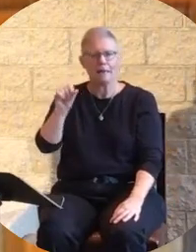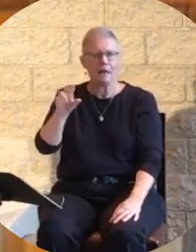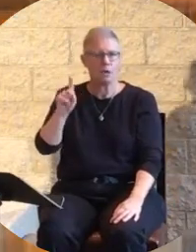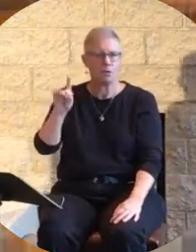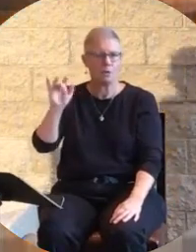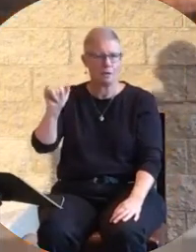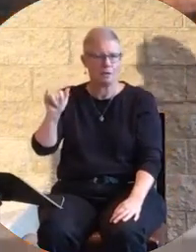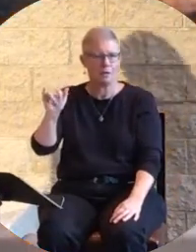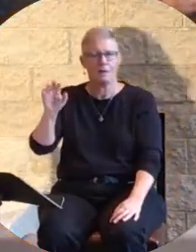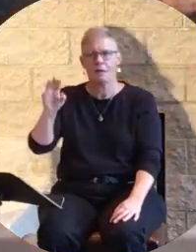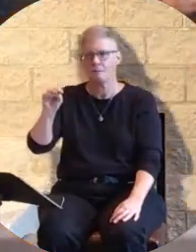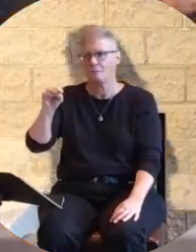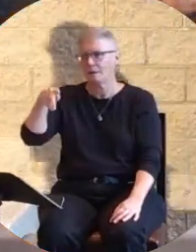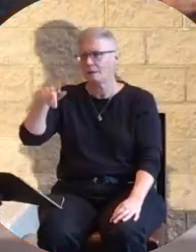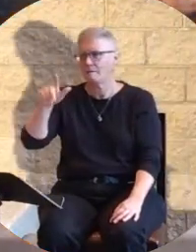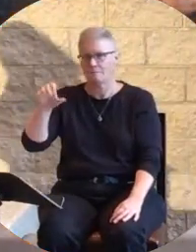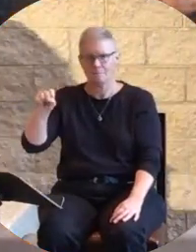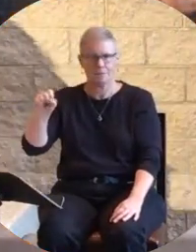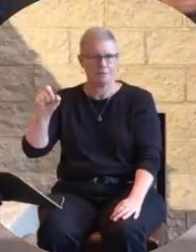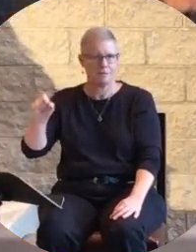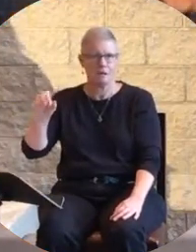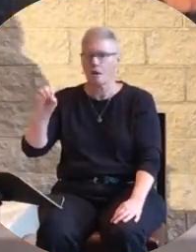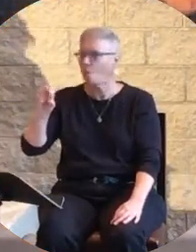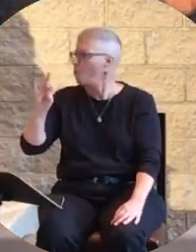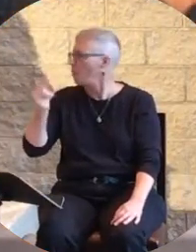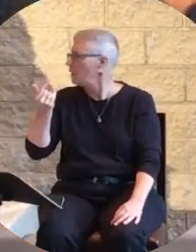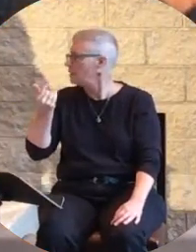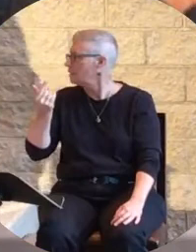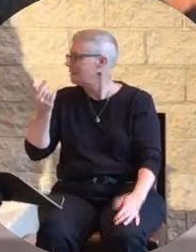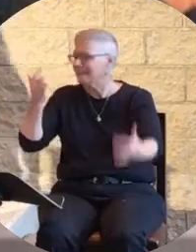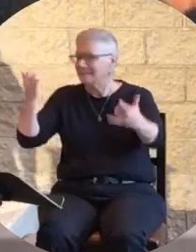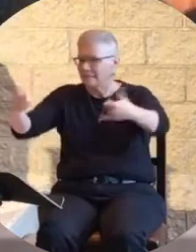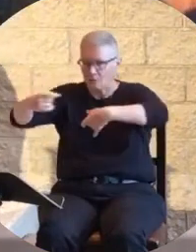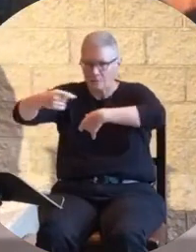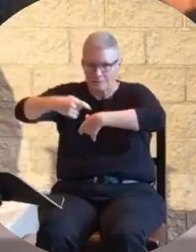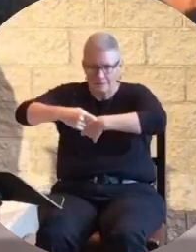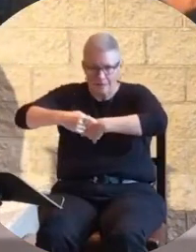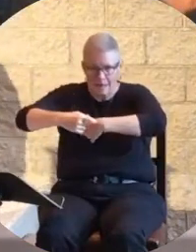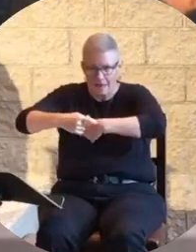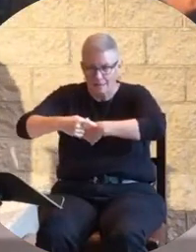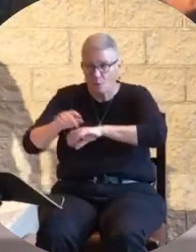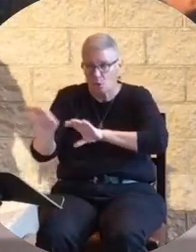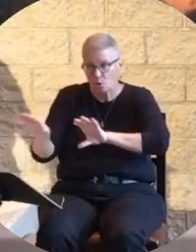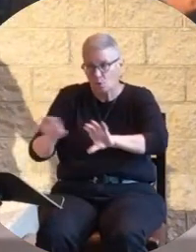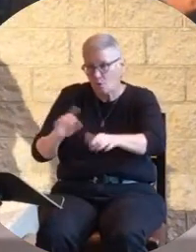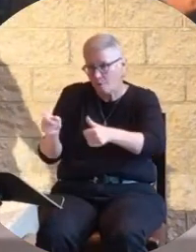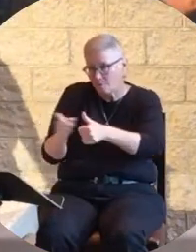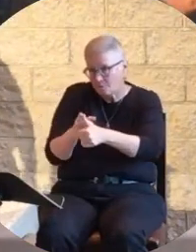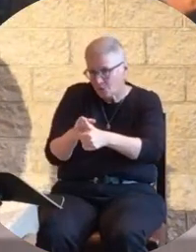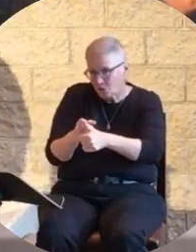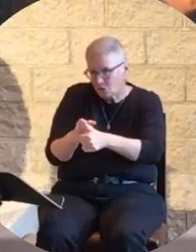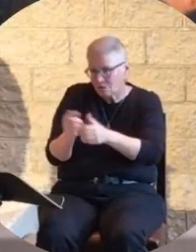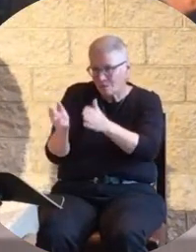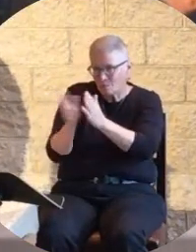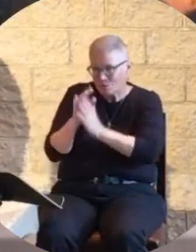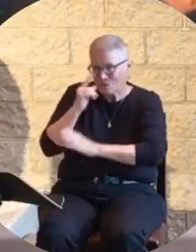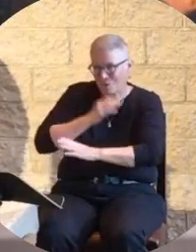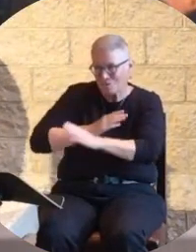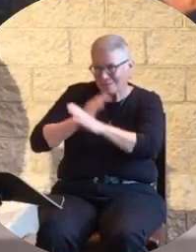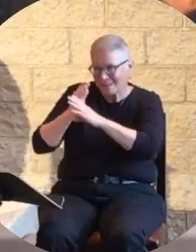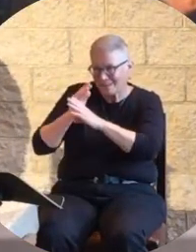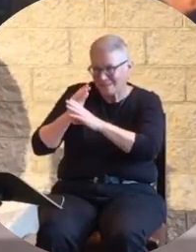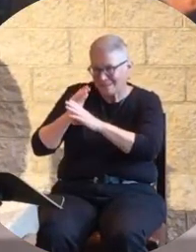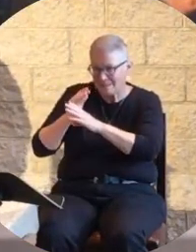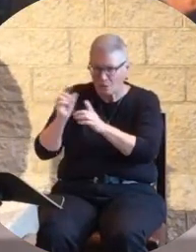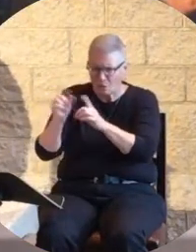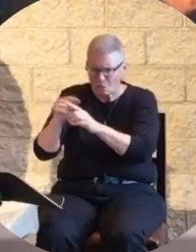you, Cassidy. And now it is time for us, yes, to do first the prayer protection, which I brought the words up